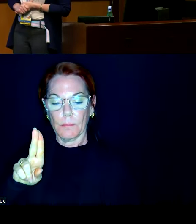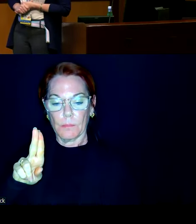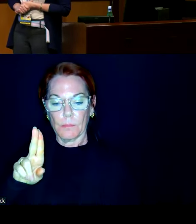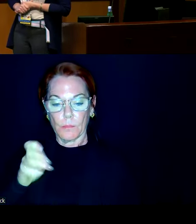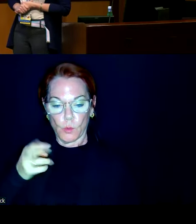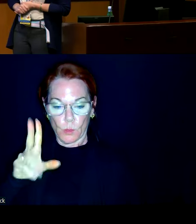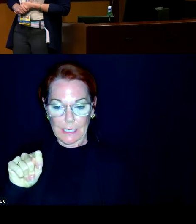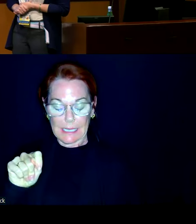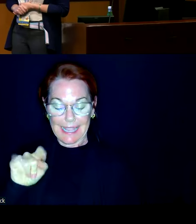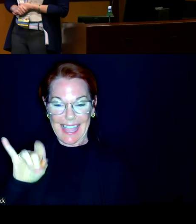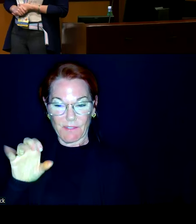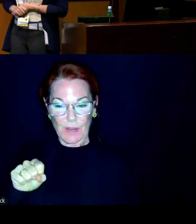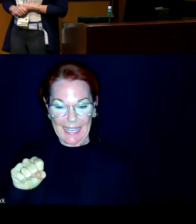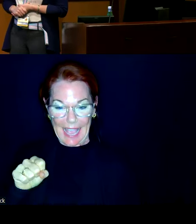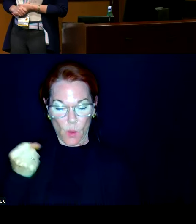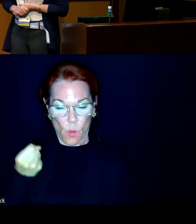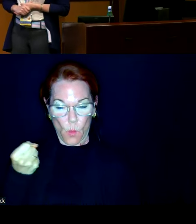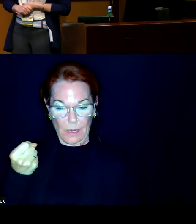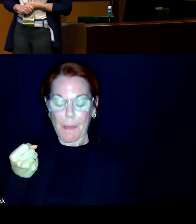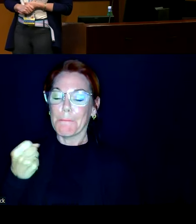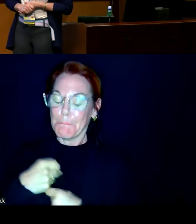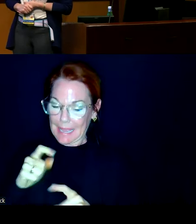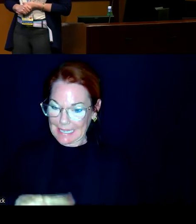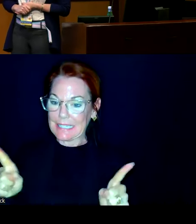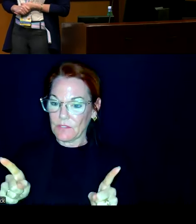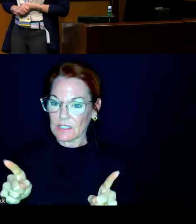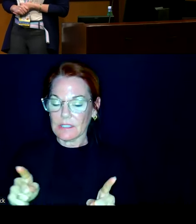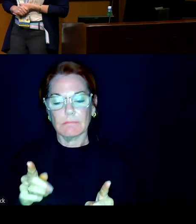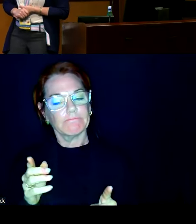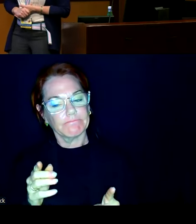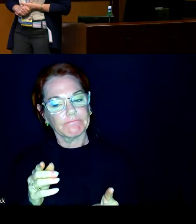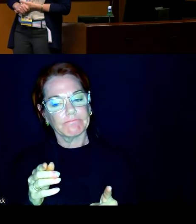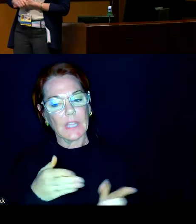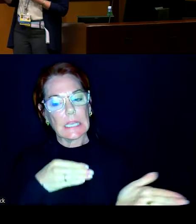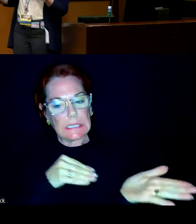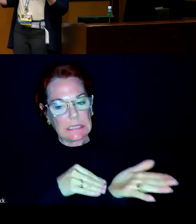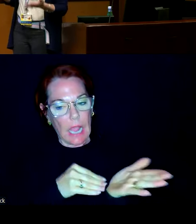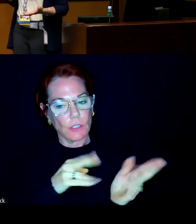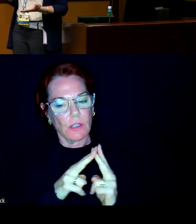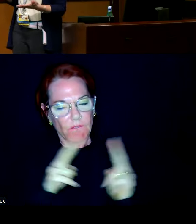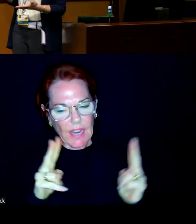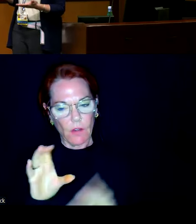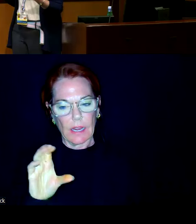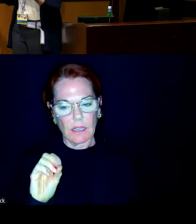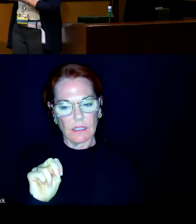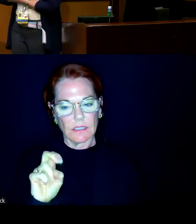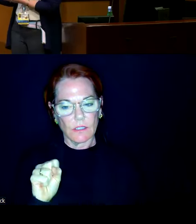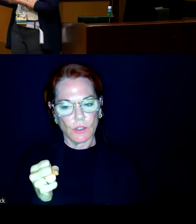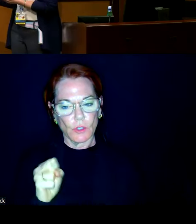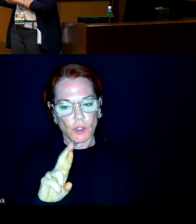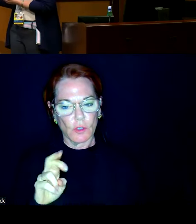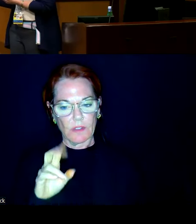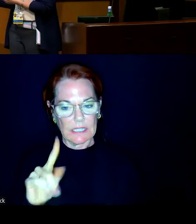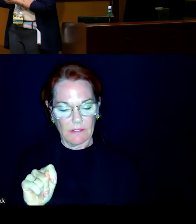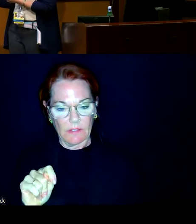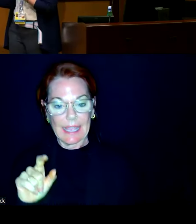it. And a lot of times doctors are pretty damn conservative. So when folks are more fluid, a lot of times they